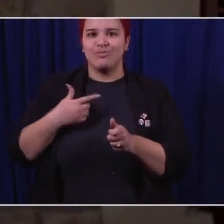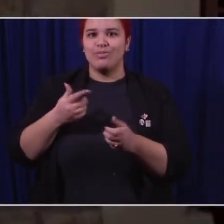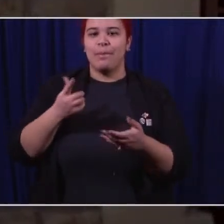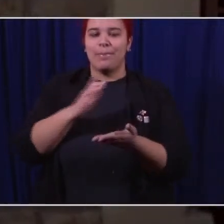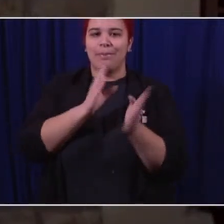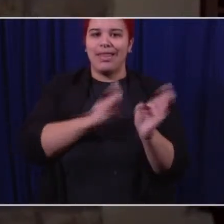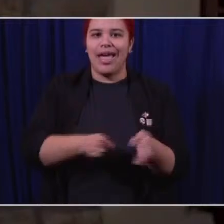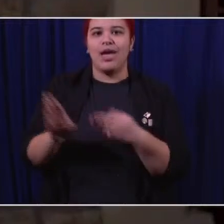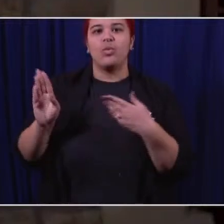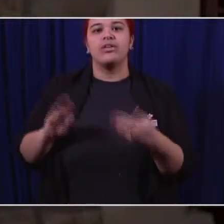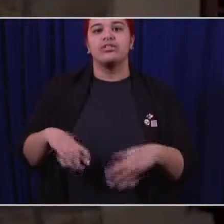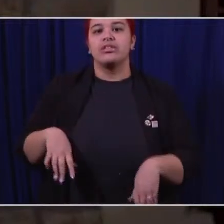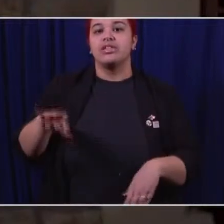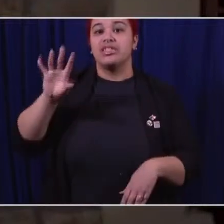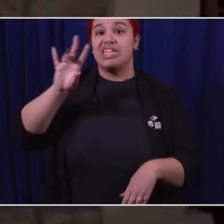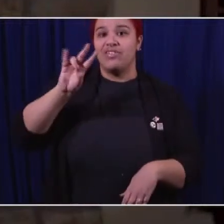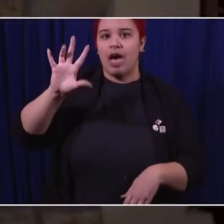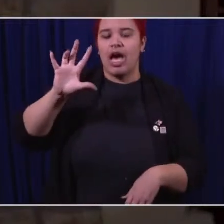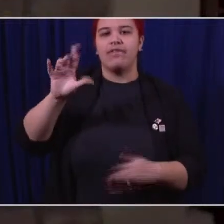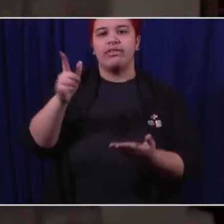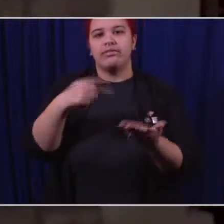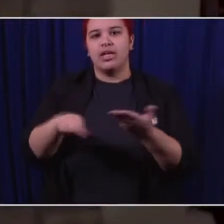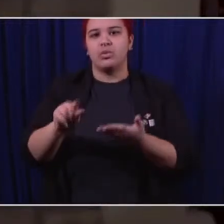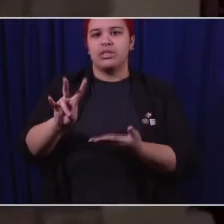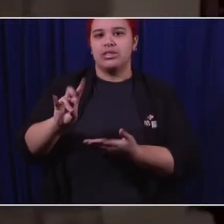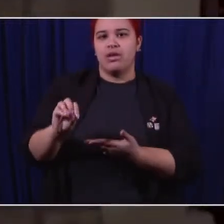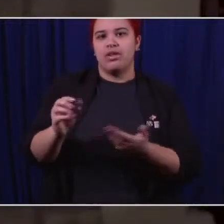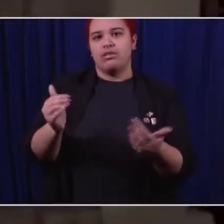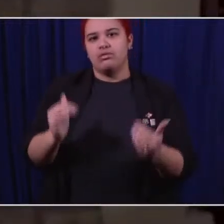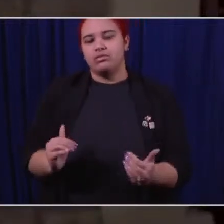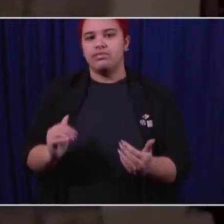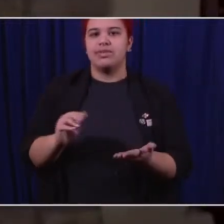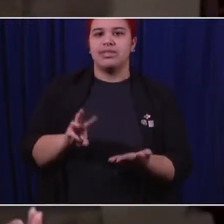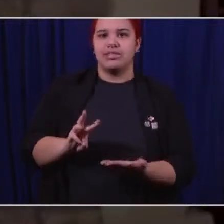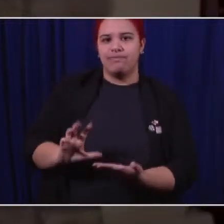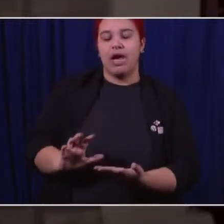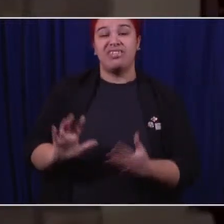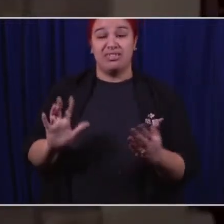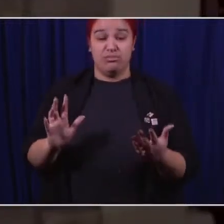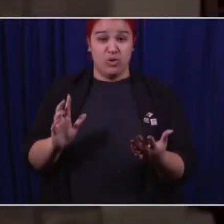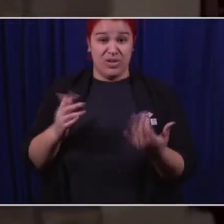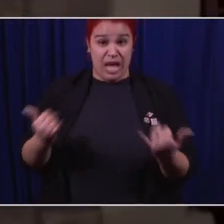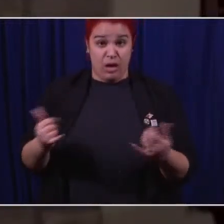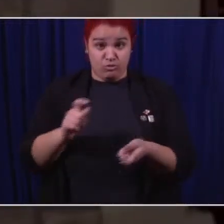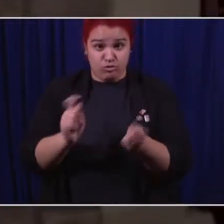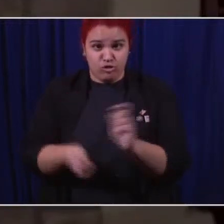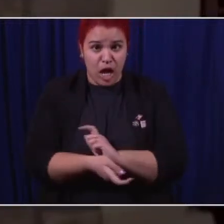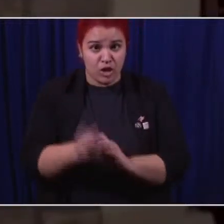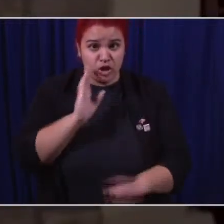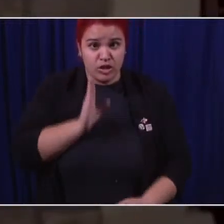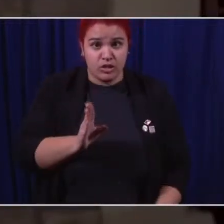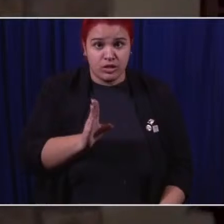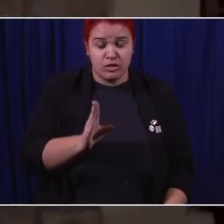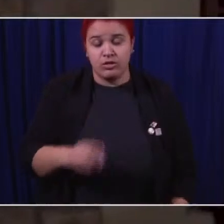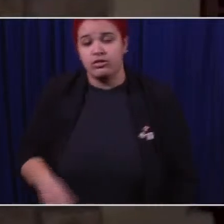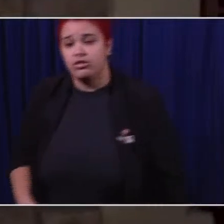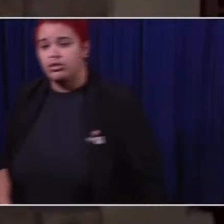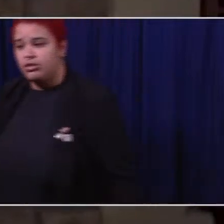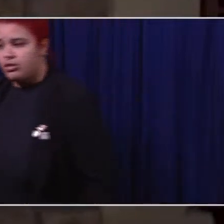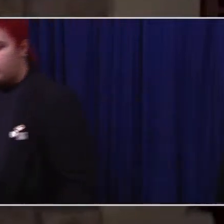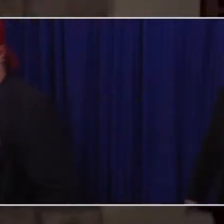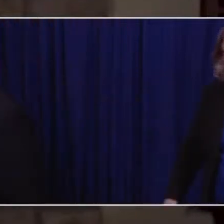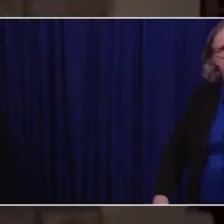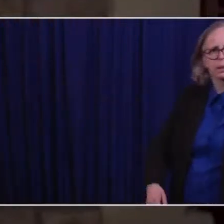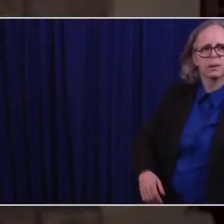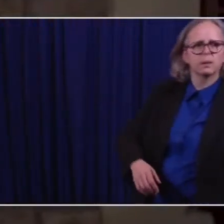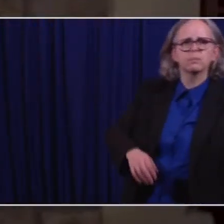vaccines, eliminate that? And why or why not? No, it really doesn't eliminate. I'll tell you what we did. We try to listen to people. We went out and talked to doctors. We talked to